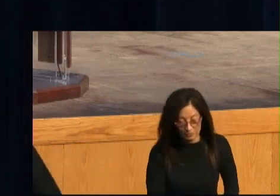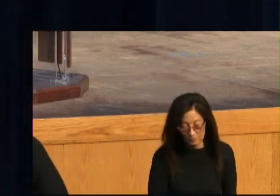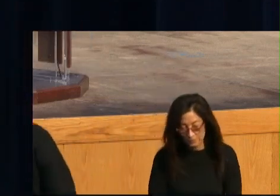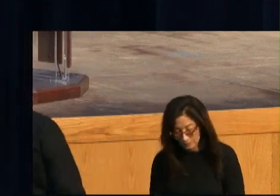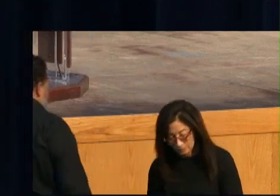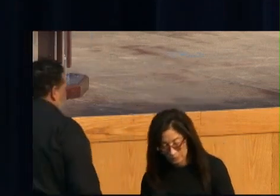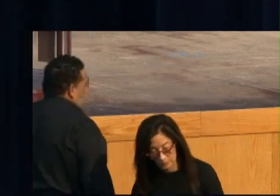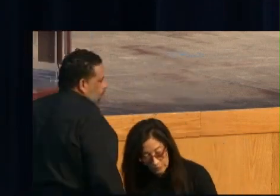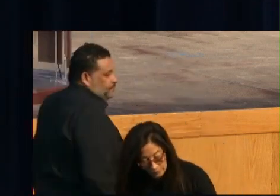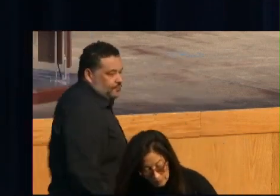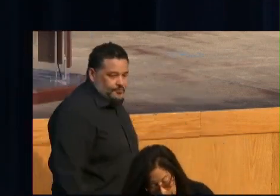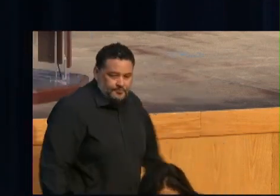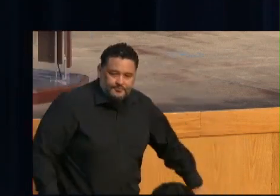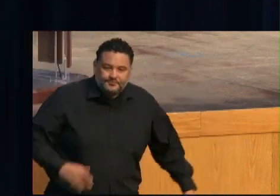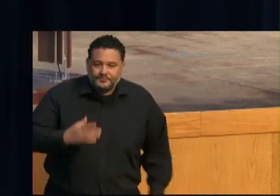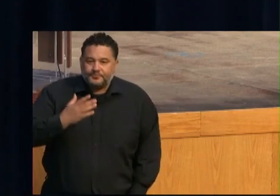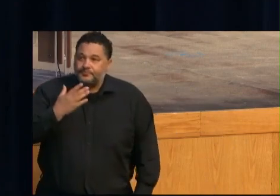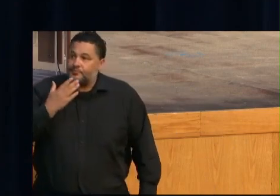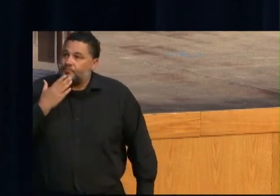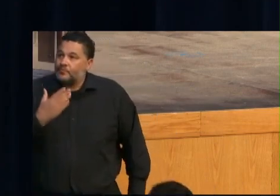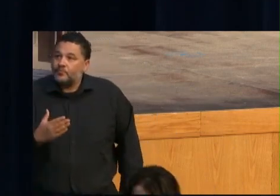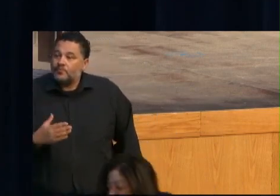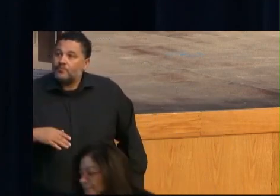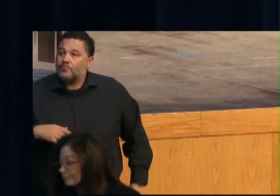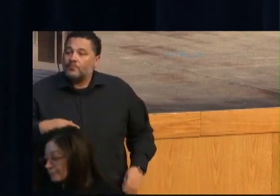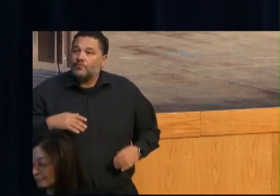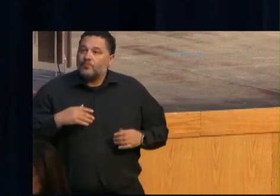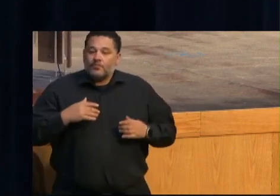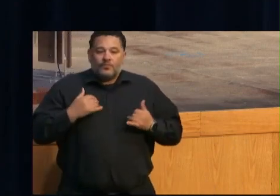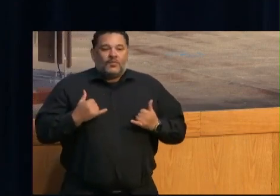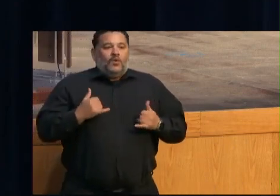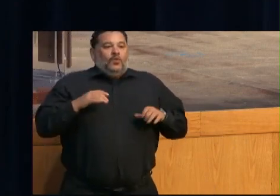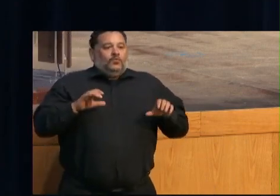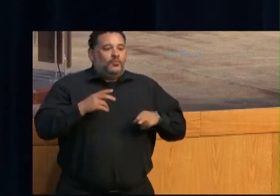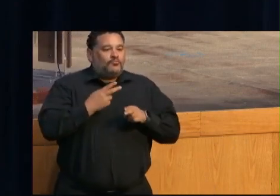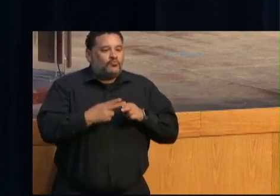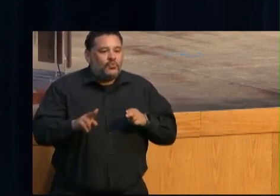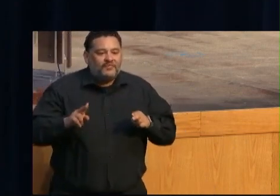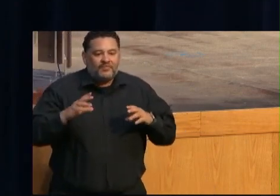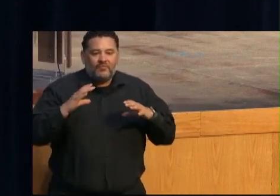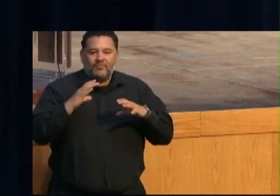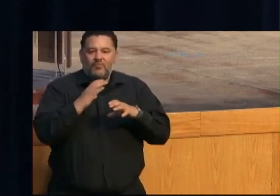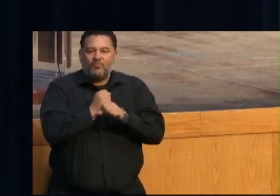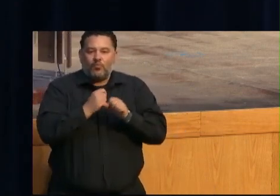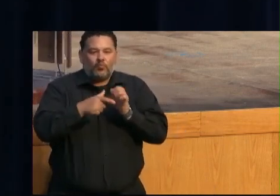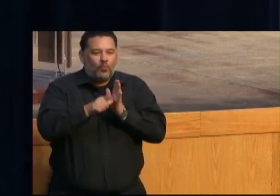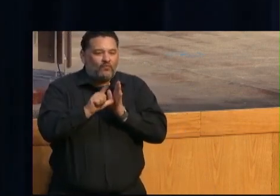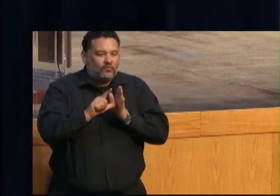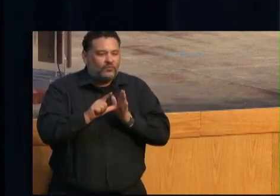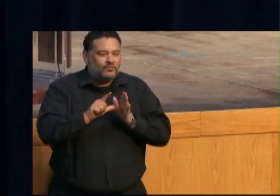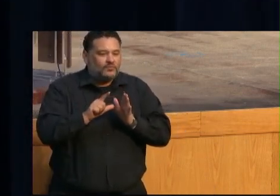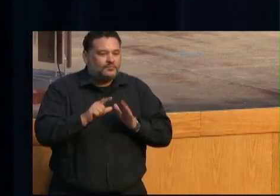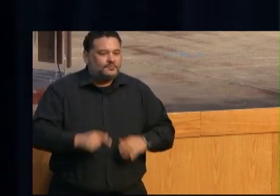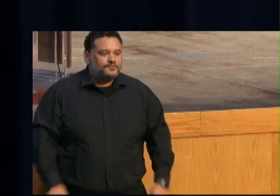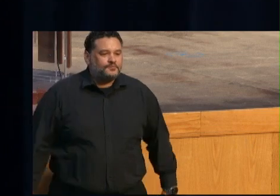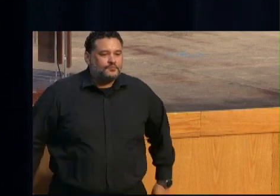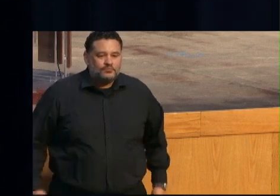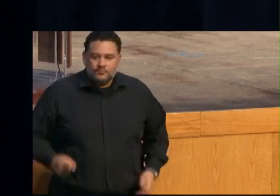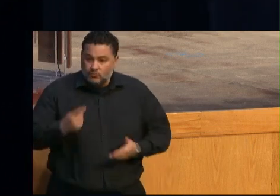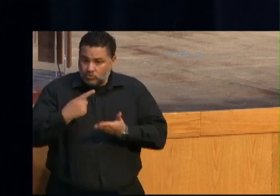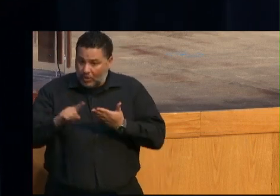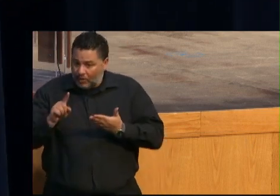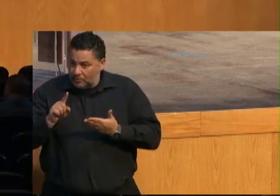Great, thanks for that, Sawyer. So with that, we're just going to do a brief overview. Let me just check. Is this one on? All